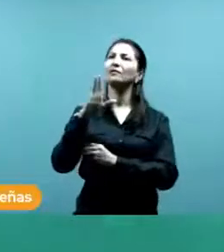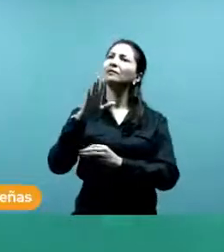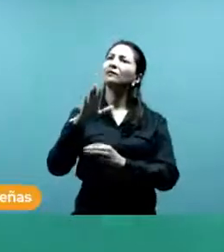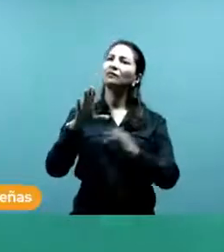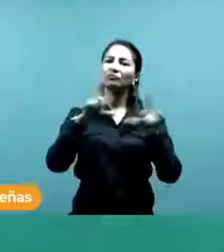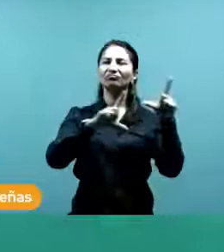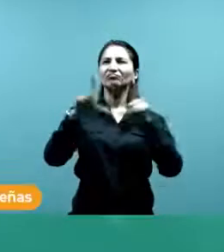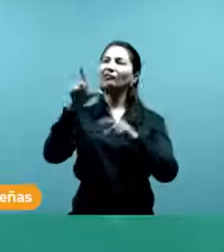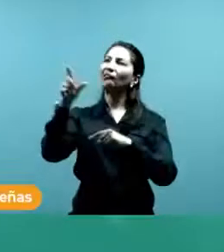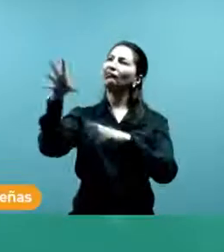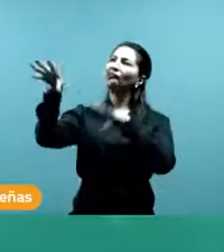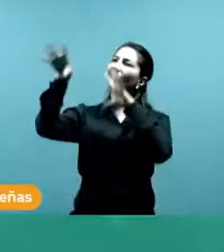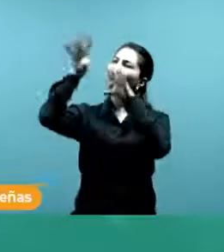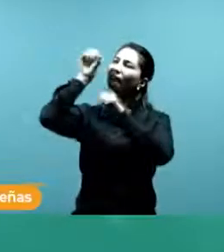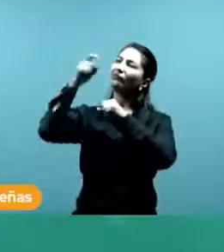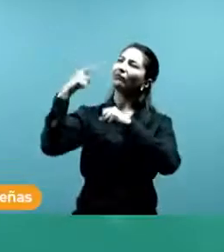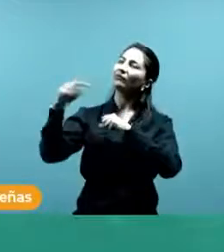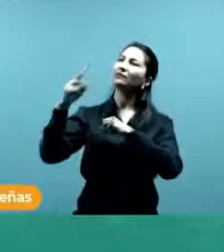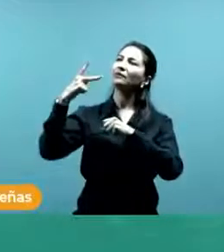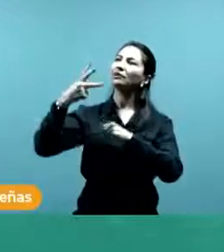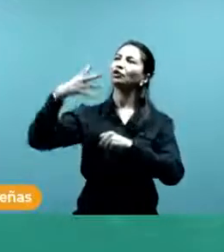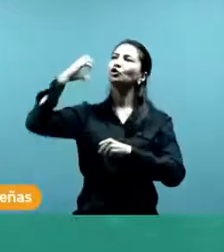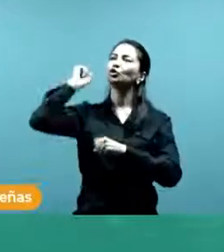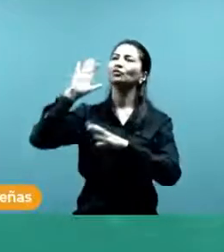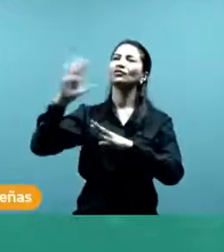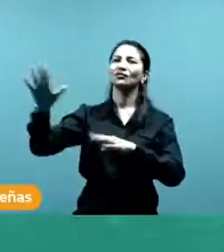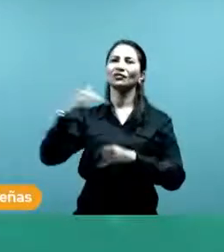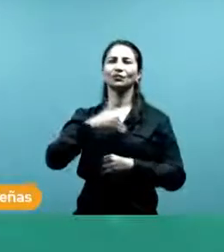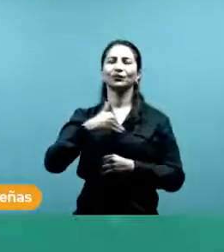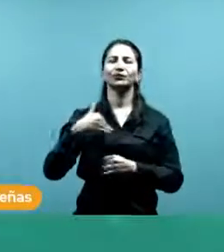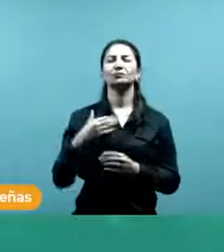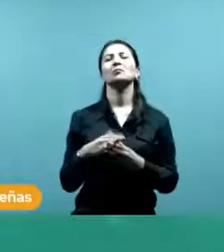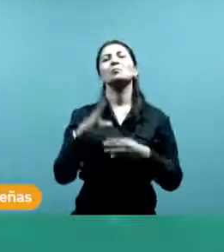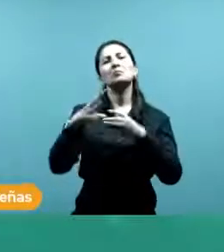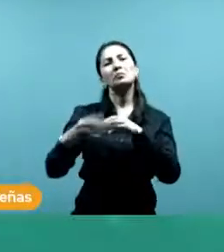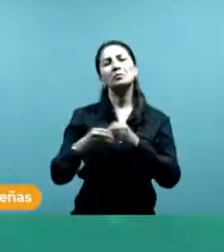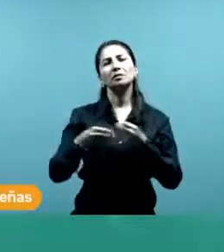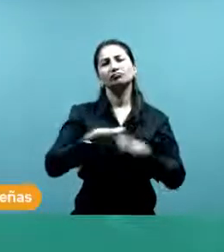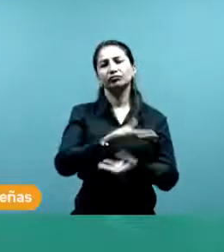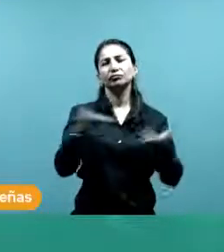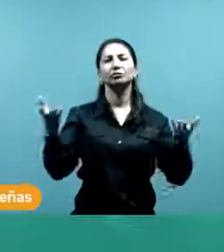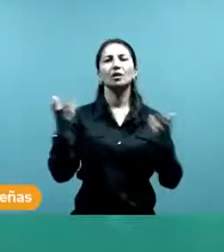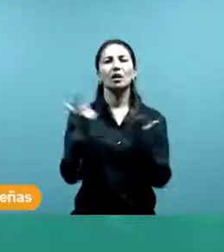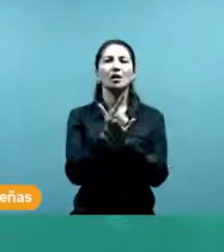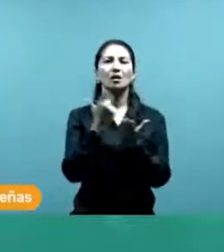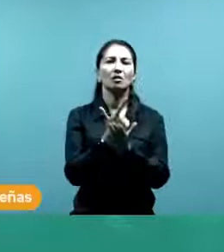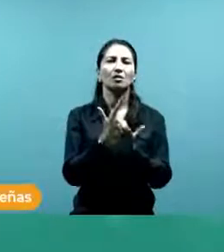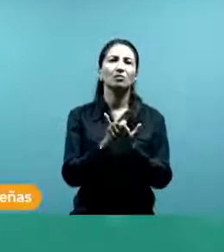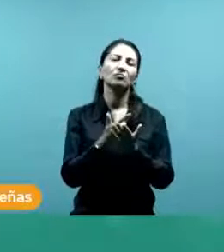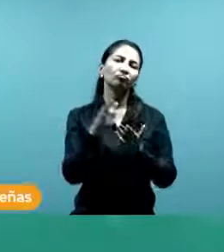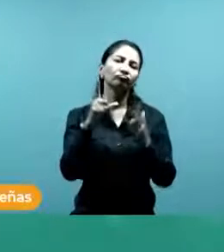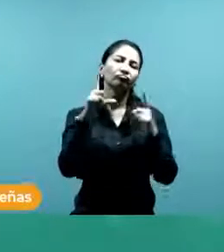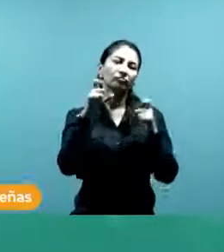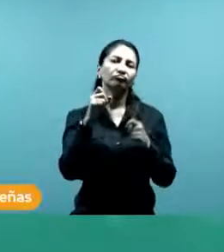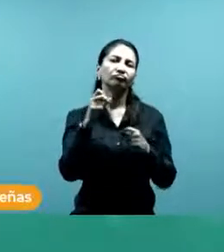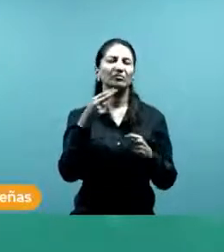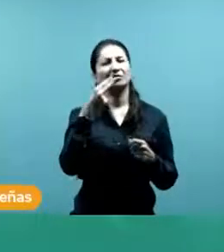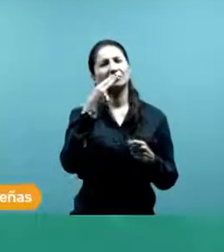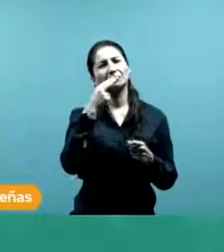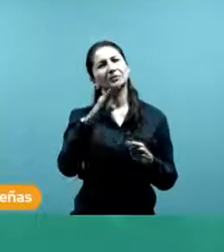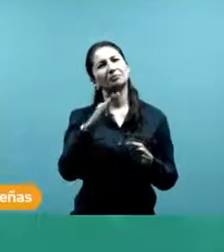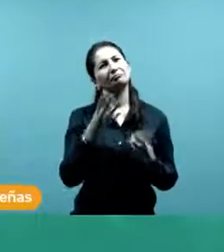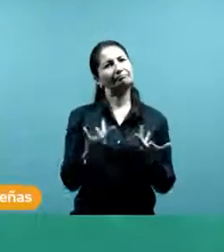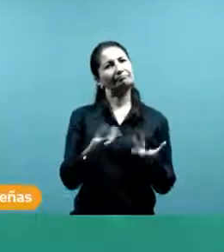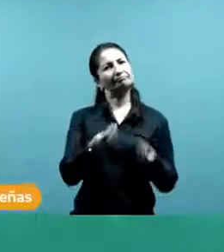Auschwitz. We sent books to the, because the people in this town organized a